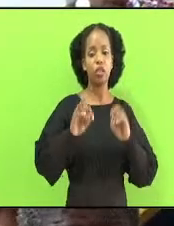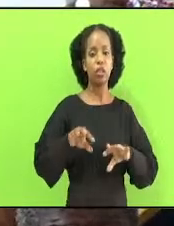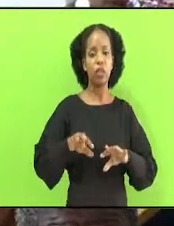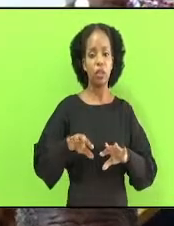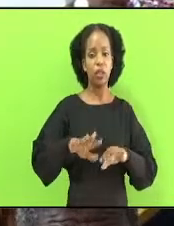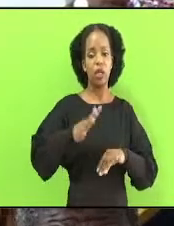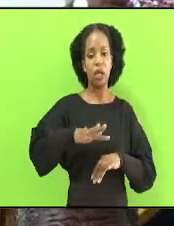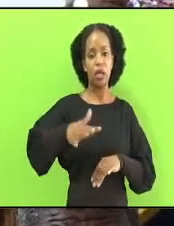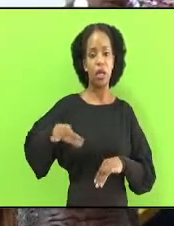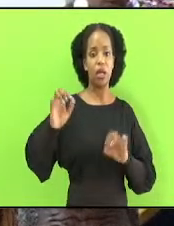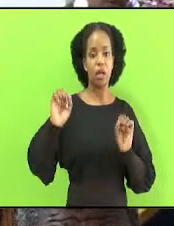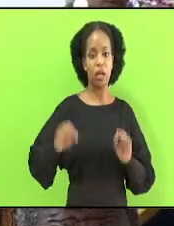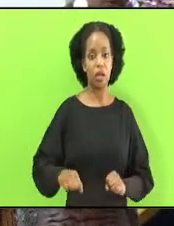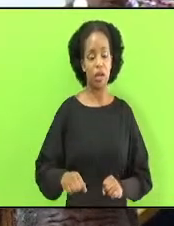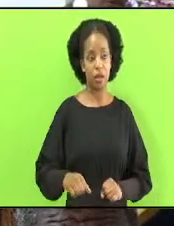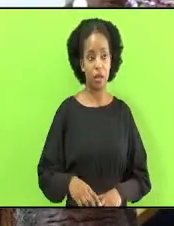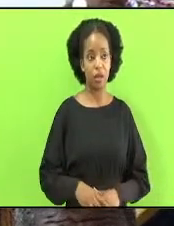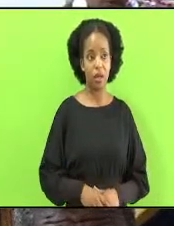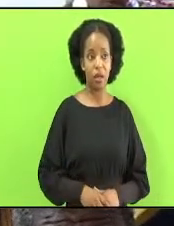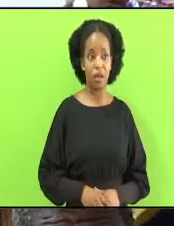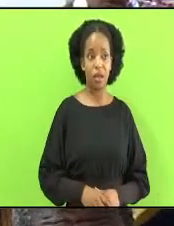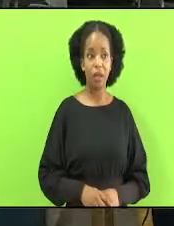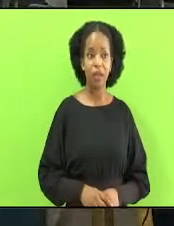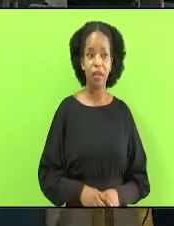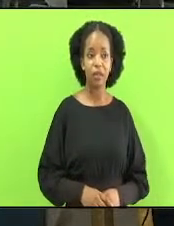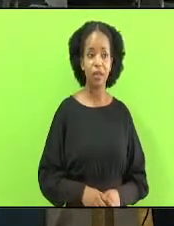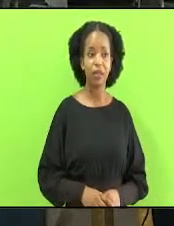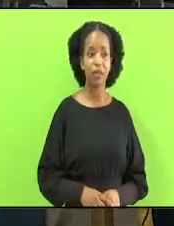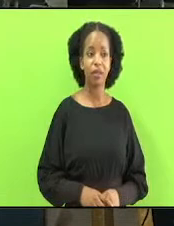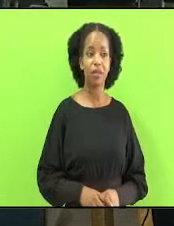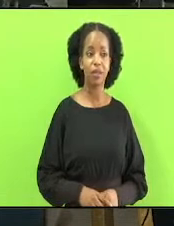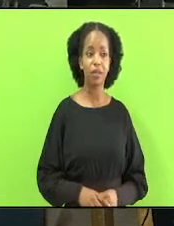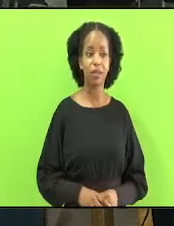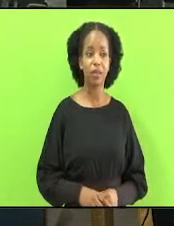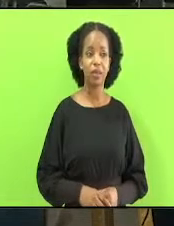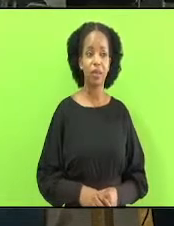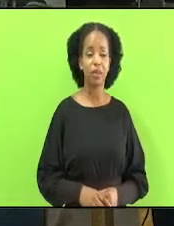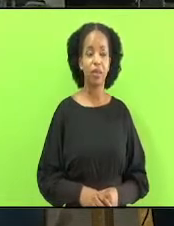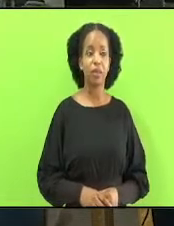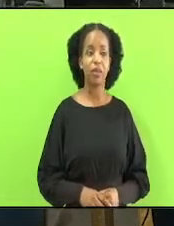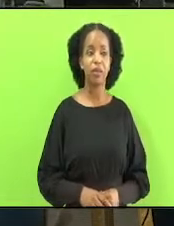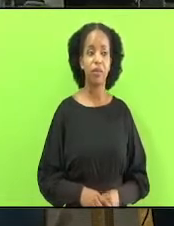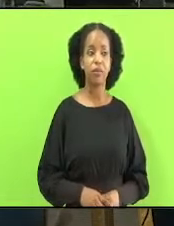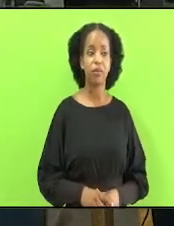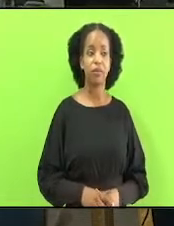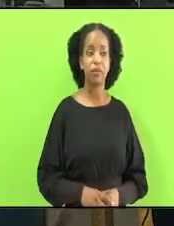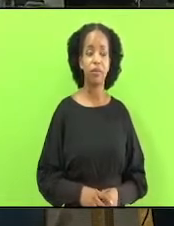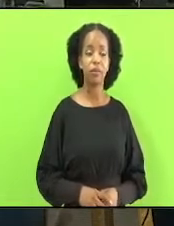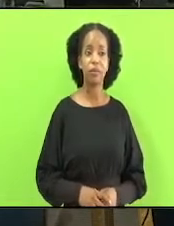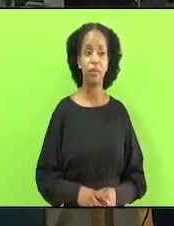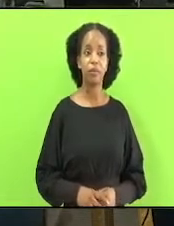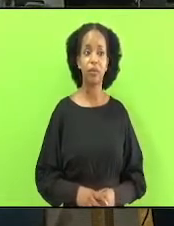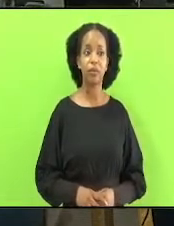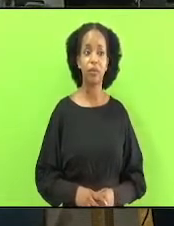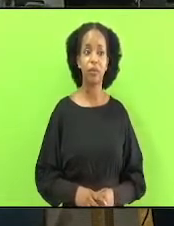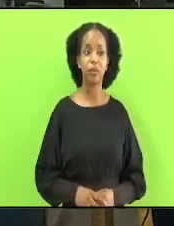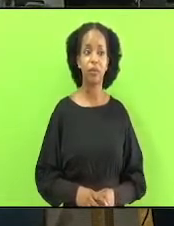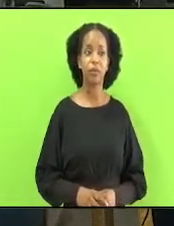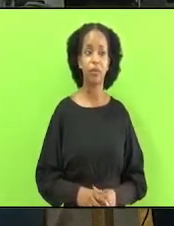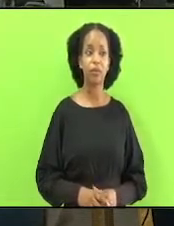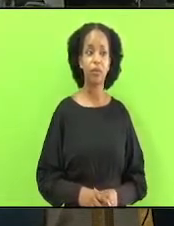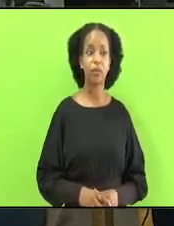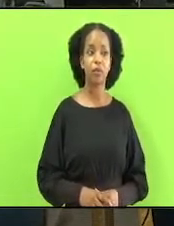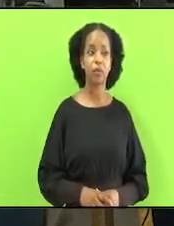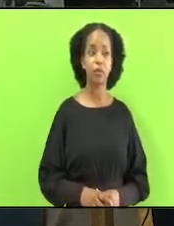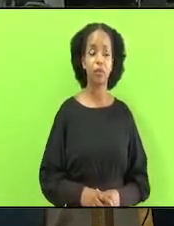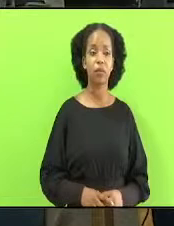Gona le mello e nnang teng ko metseng selegae mo batho ba eleng gore ba hisa matlakala le dilo tse dingwe. And we don't